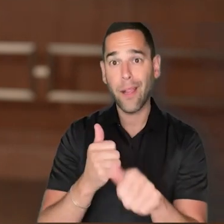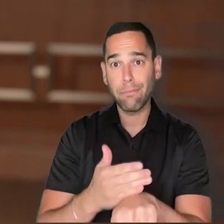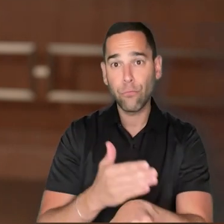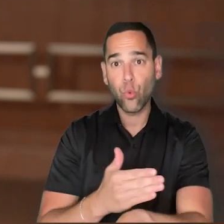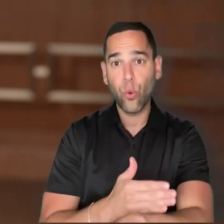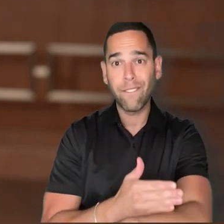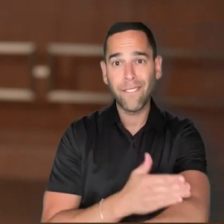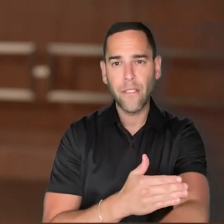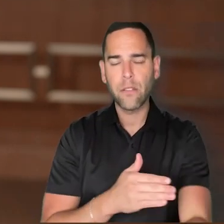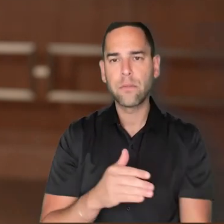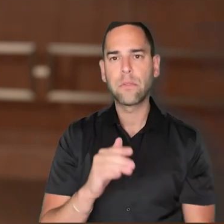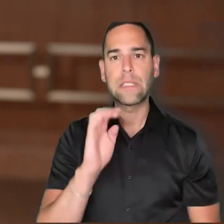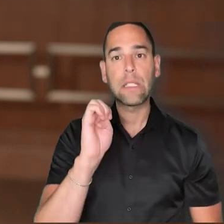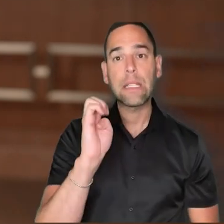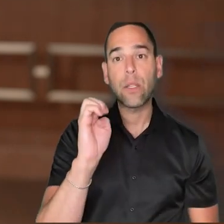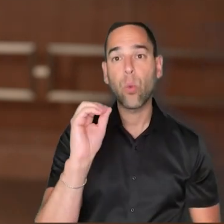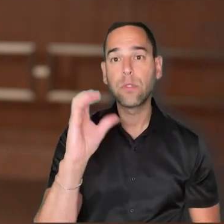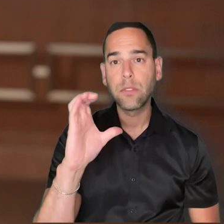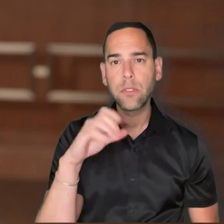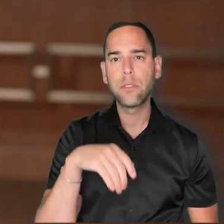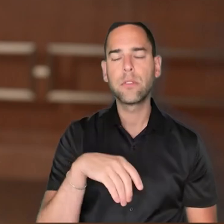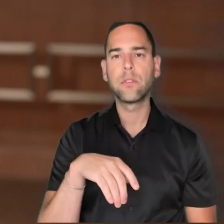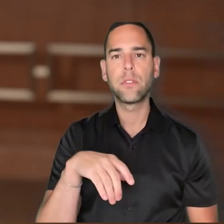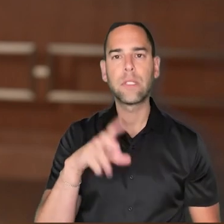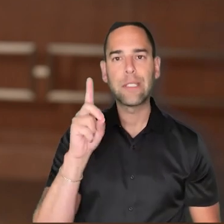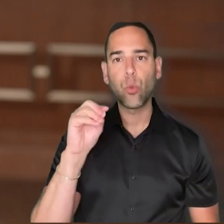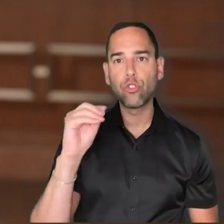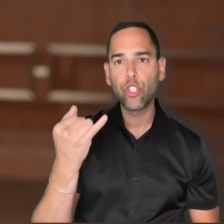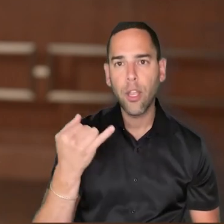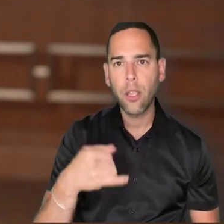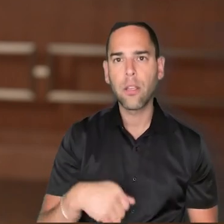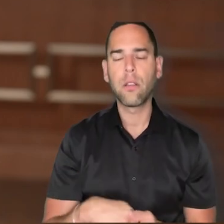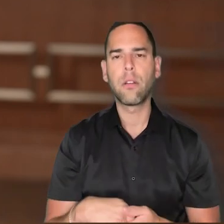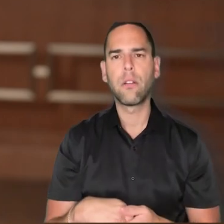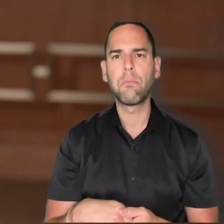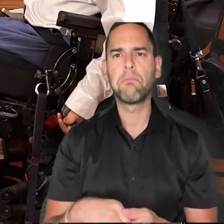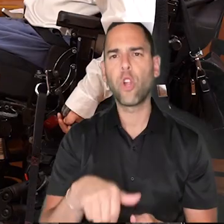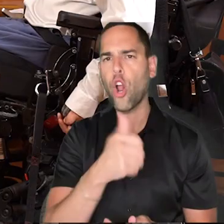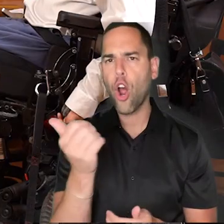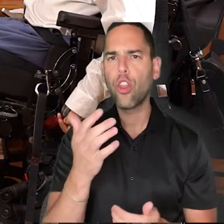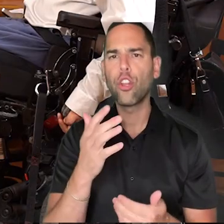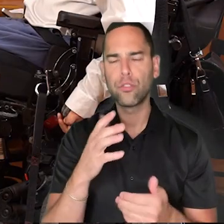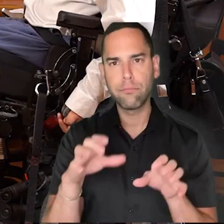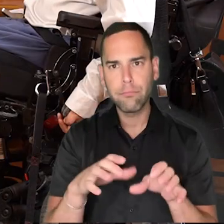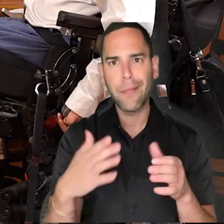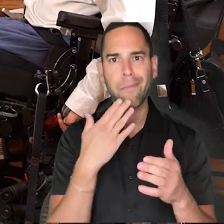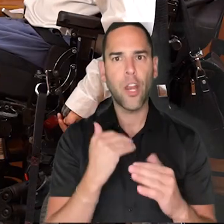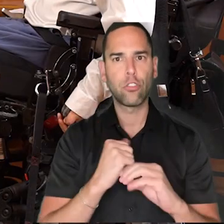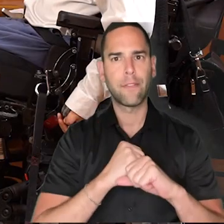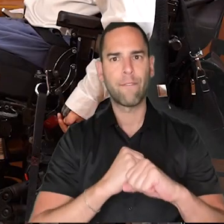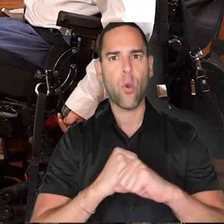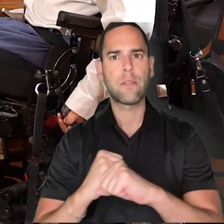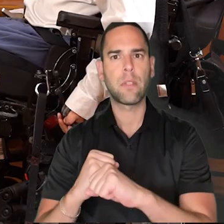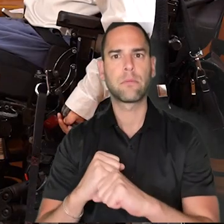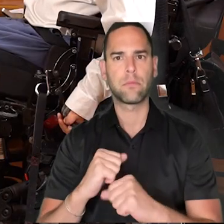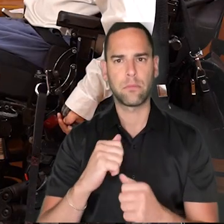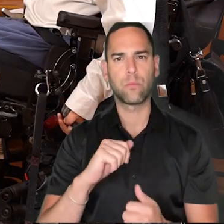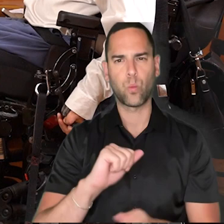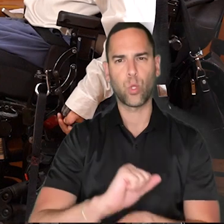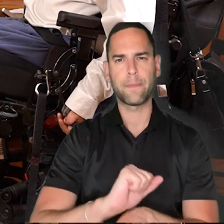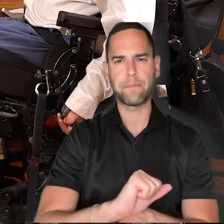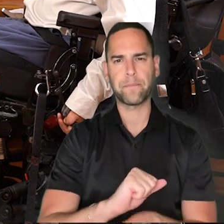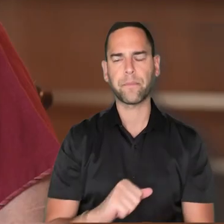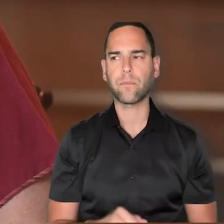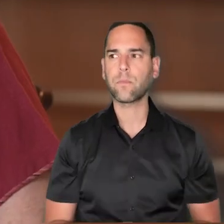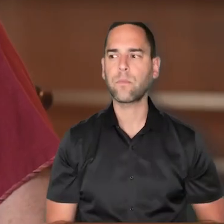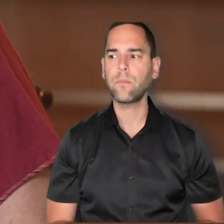about what they're doing, what they can do more. EEOC and the Justice Department and others doing a better job of enforcement. I